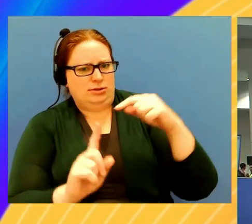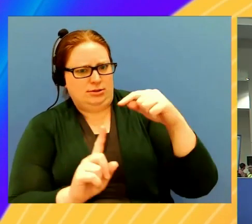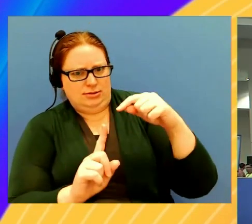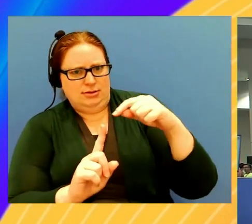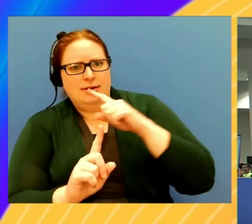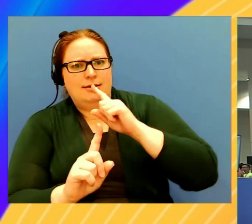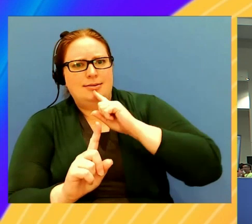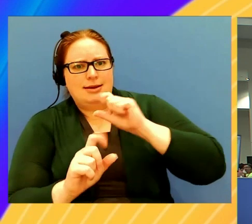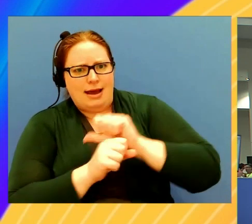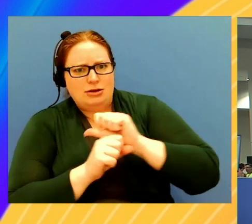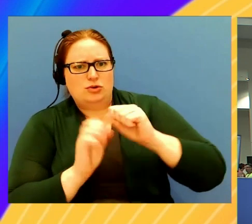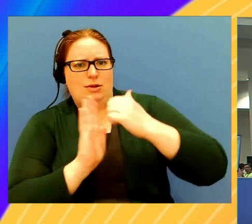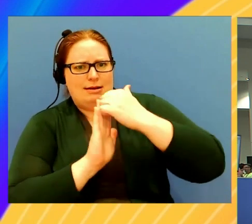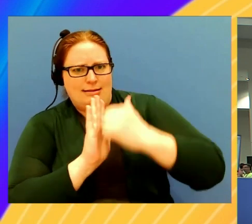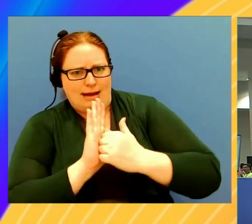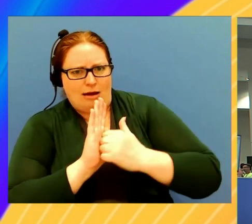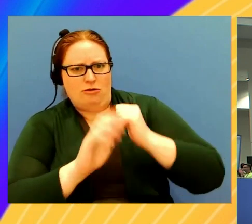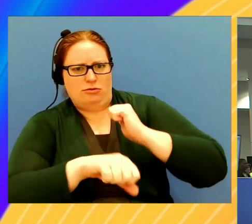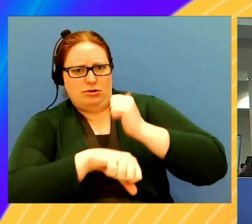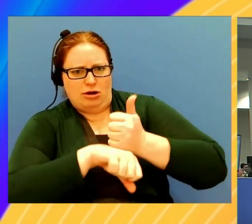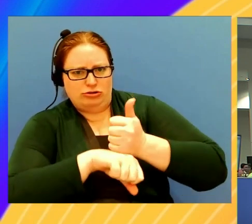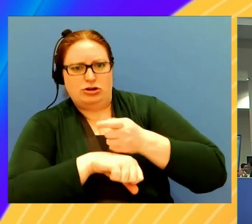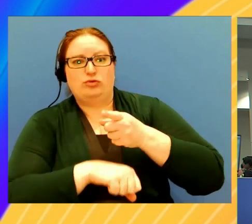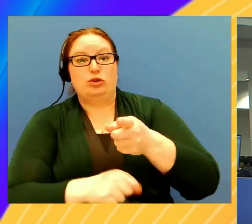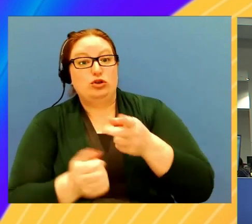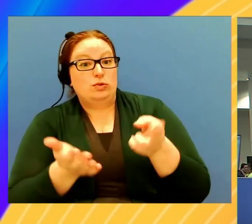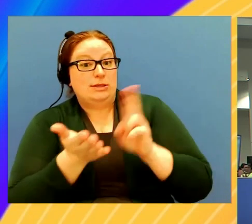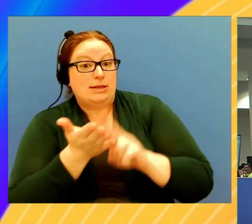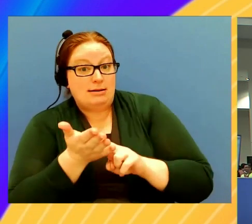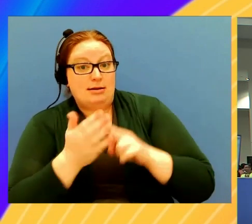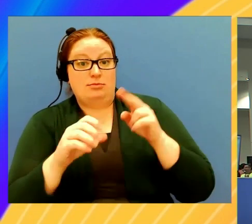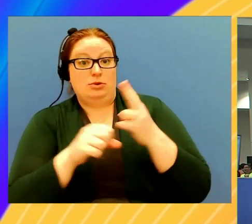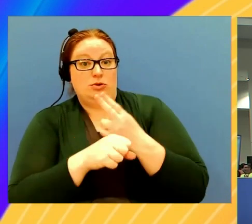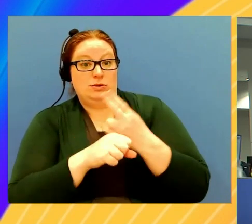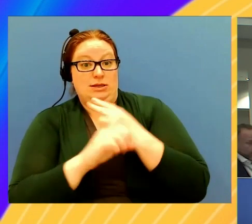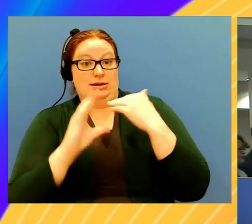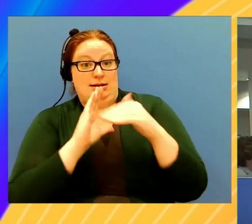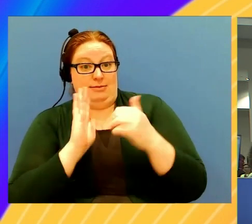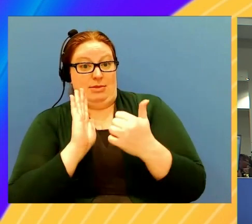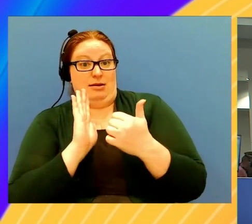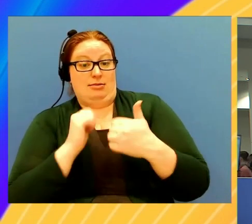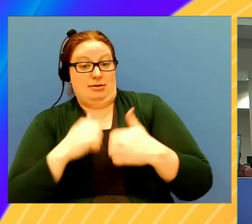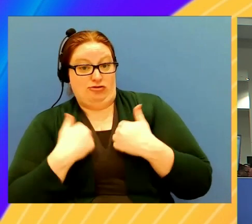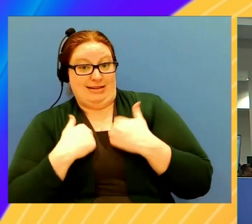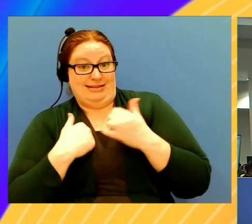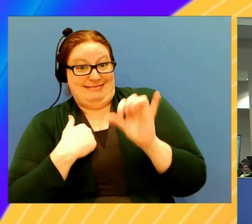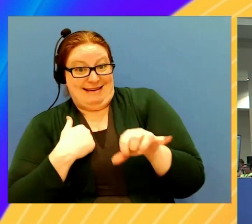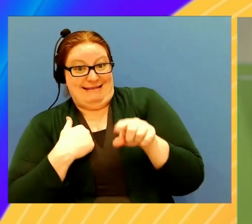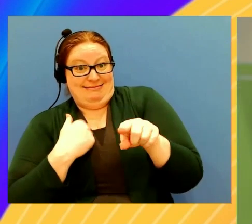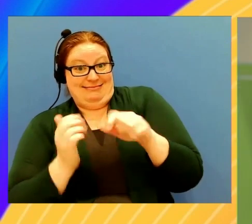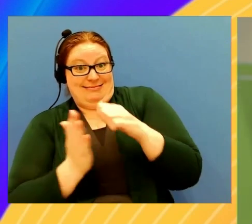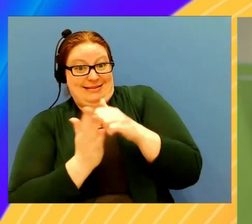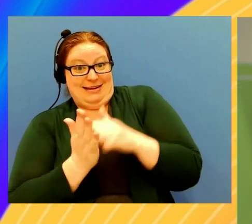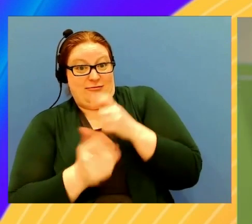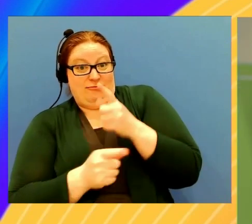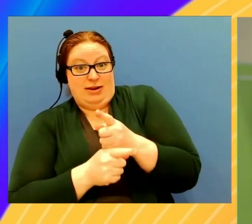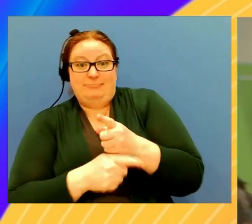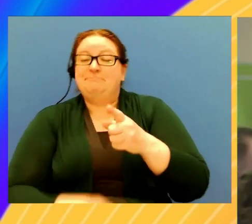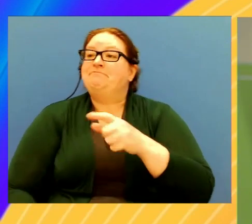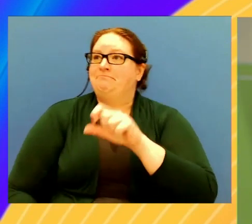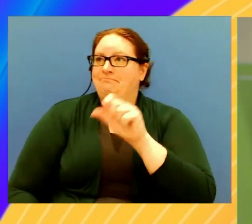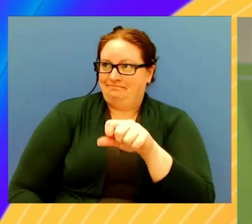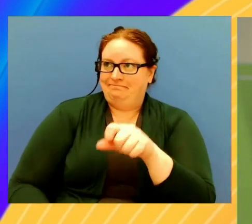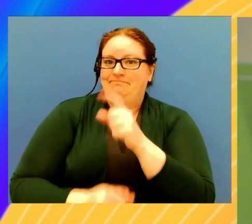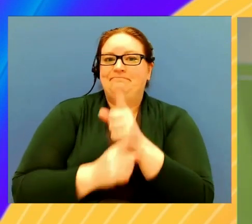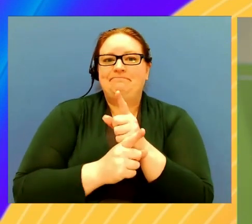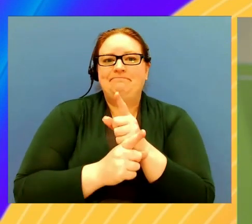account construct of when you sign up using an email address, that account. That's correct. Yep. That is something that is very